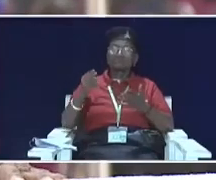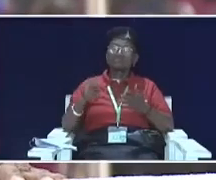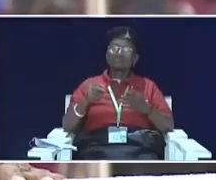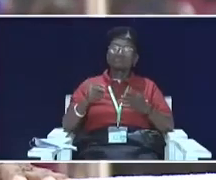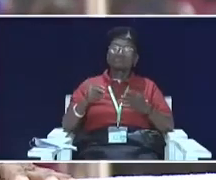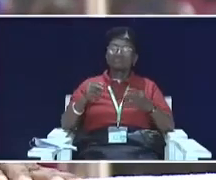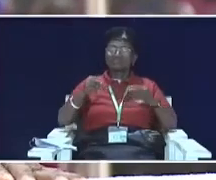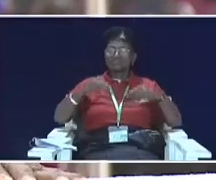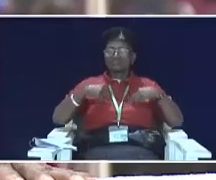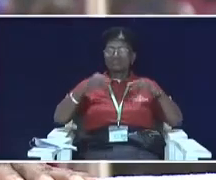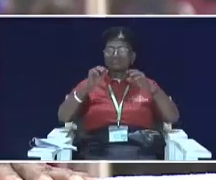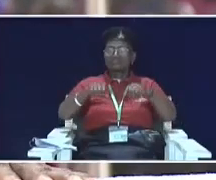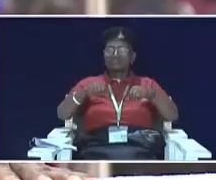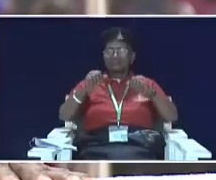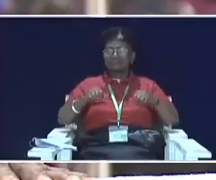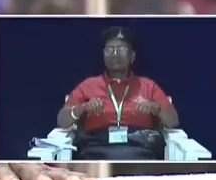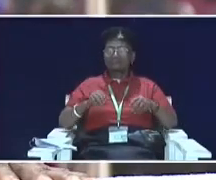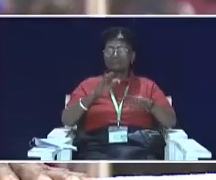acceptable unto God.